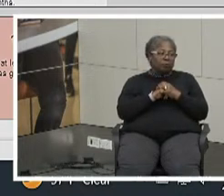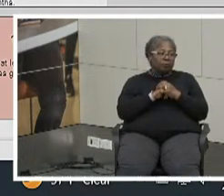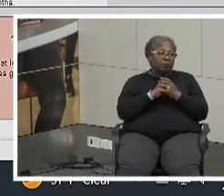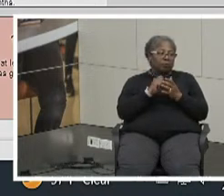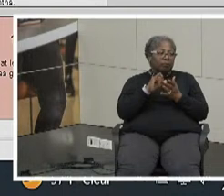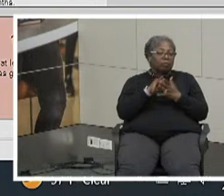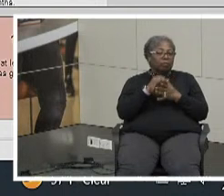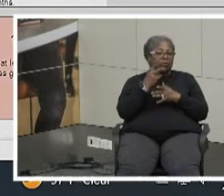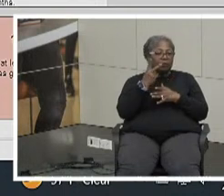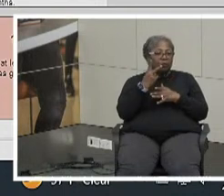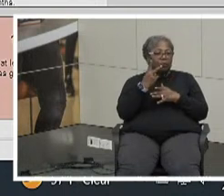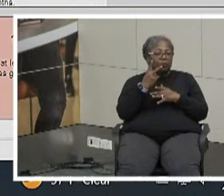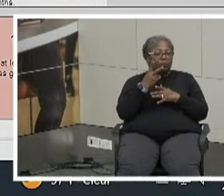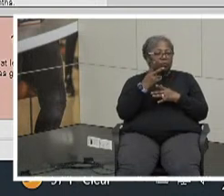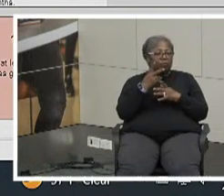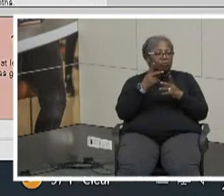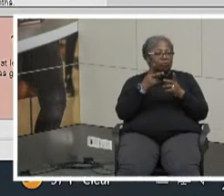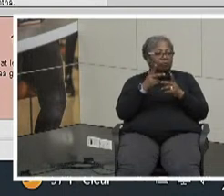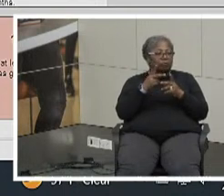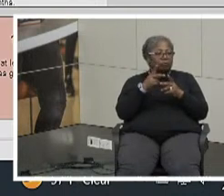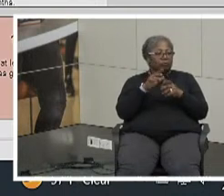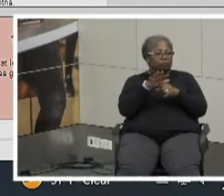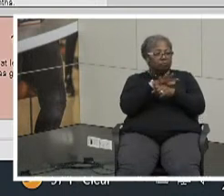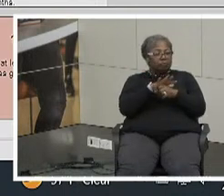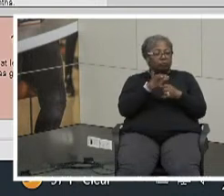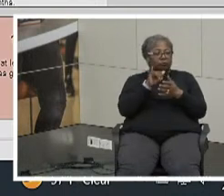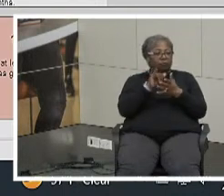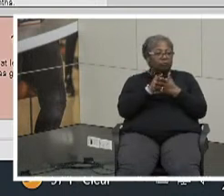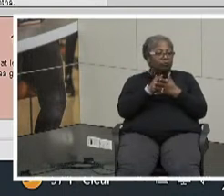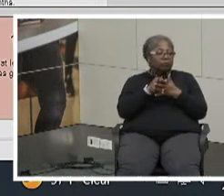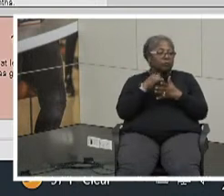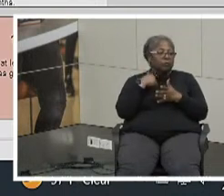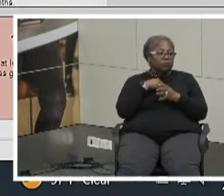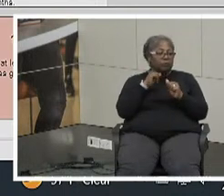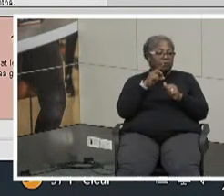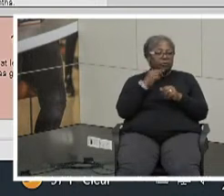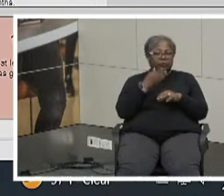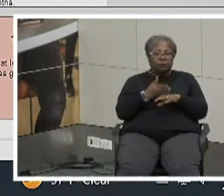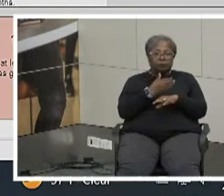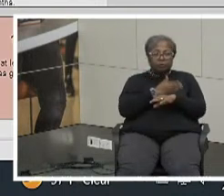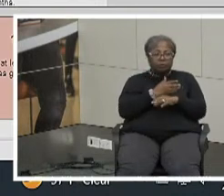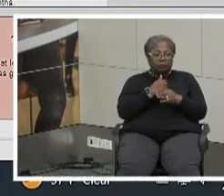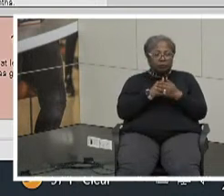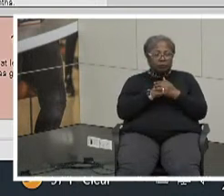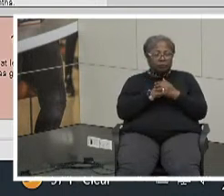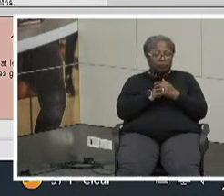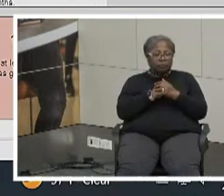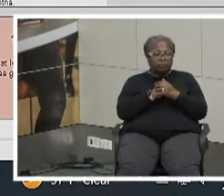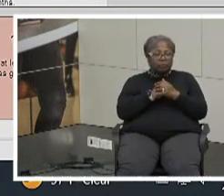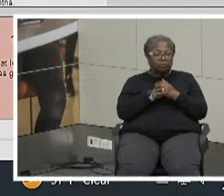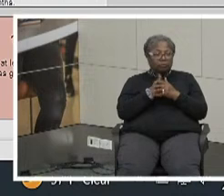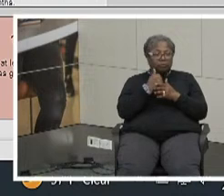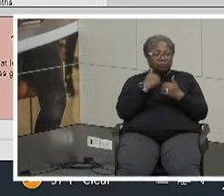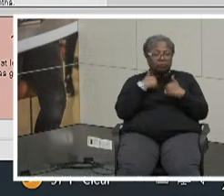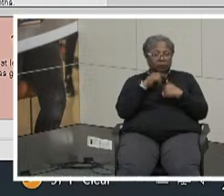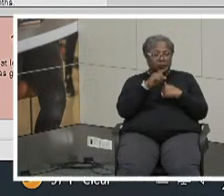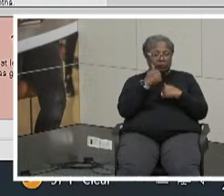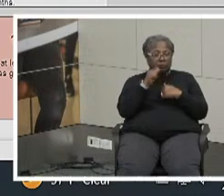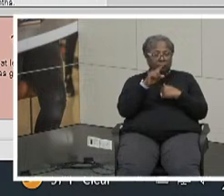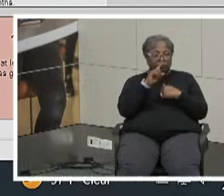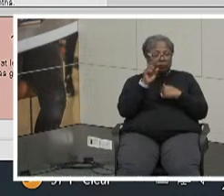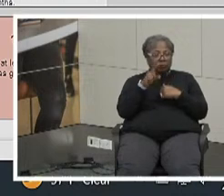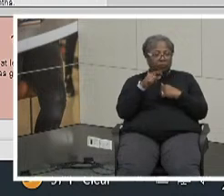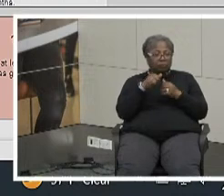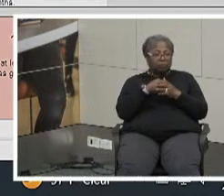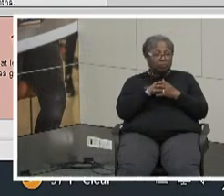are two areas where we can continue to improve um does anybody have any questions comments or